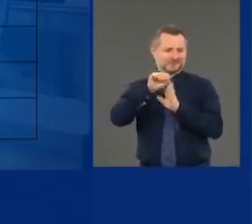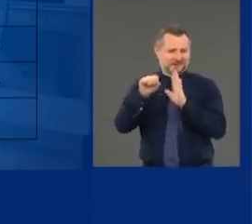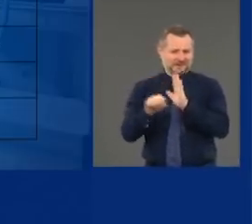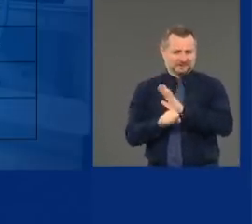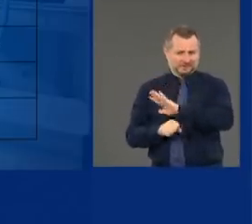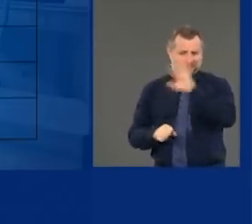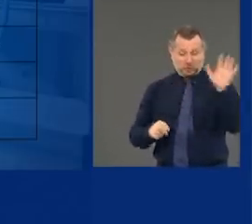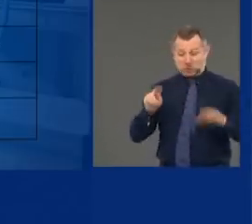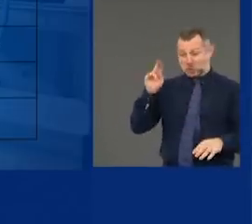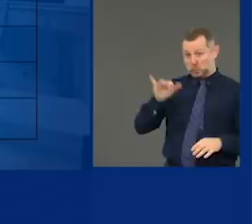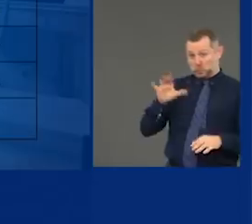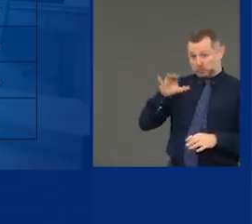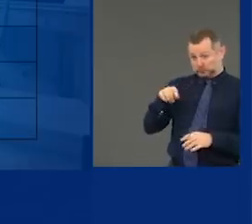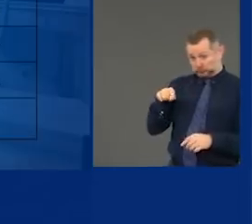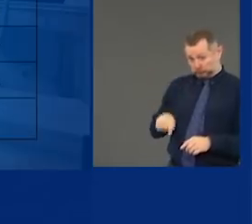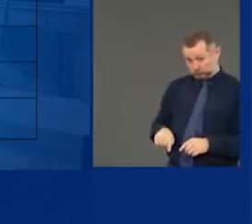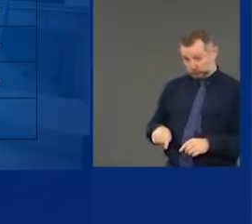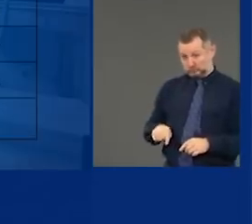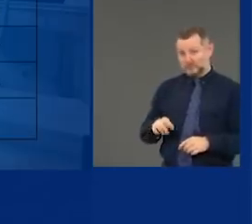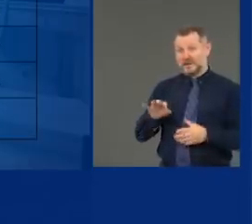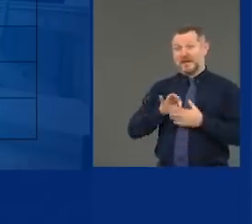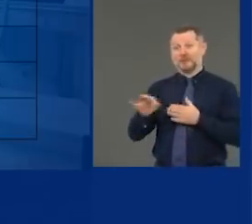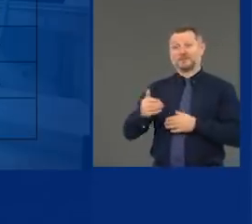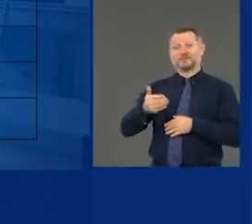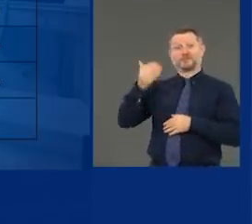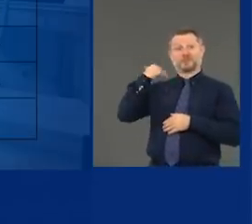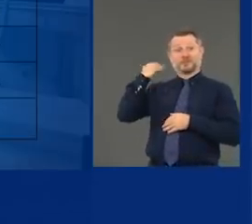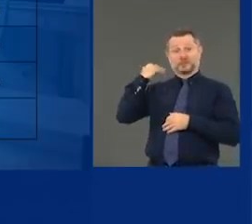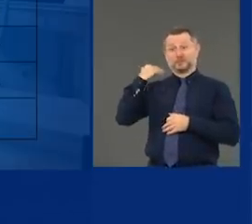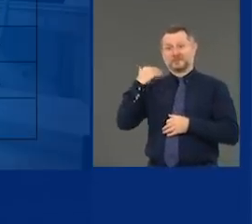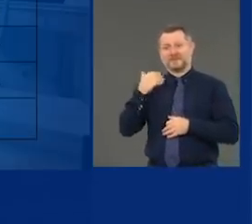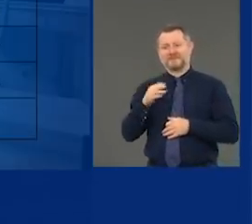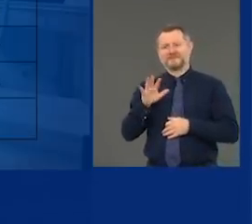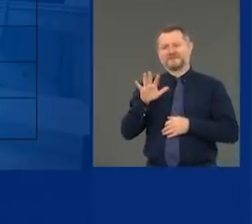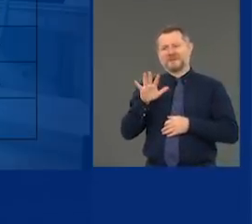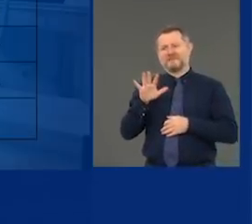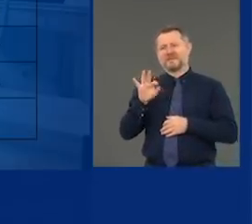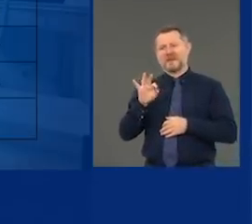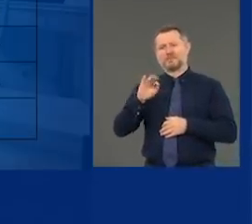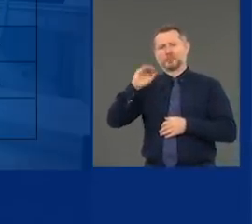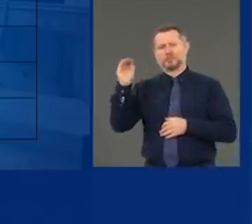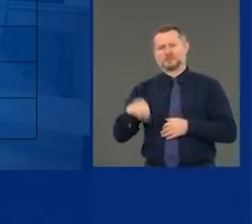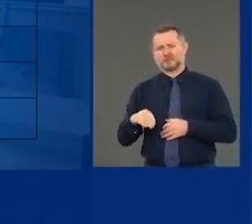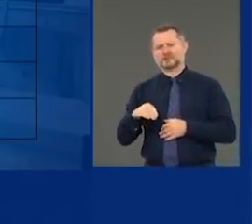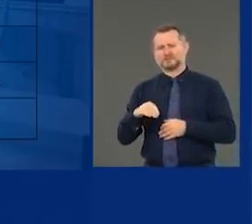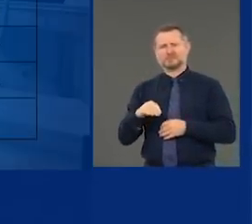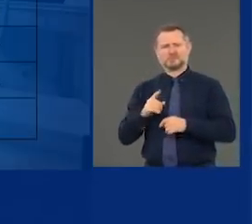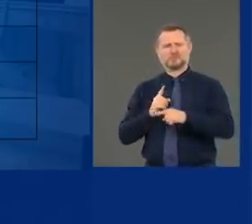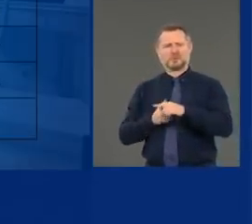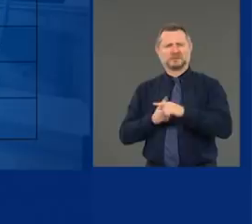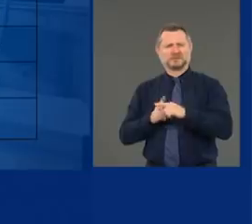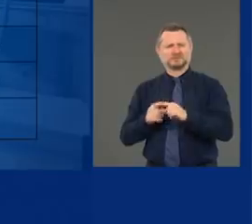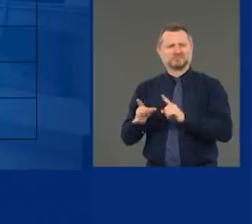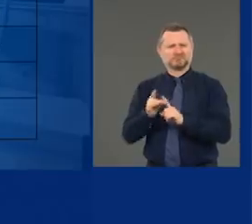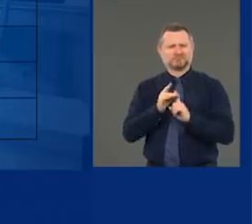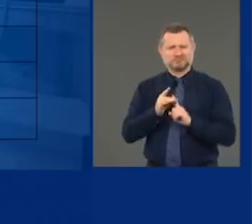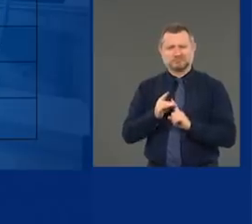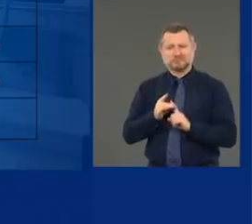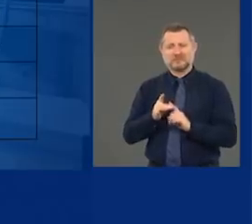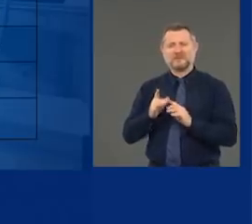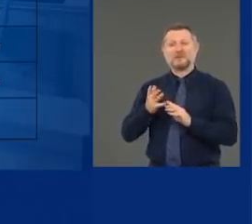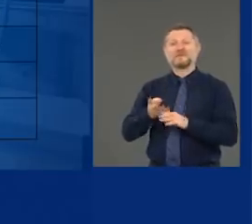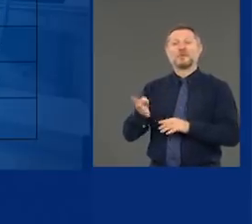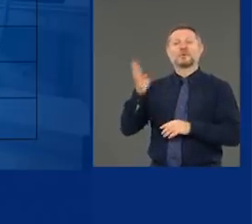City, 9 weeks ago, 59% were testing positive. 4 weeks ago, 10% were